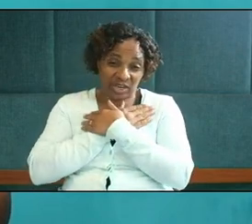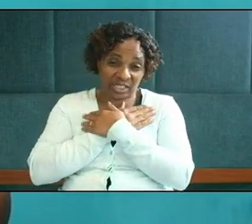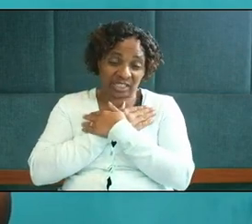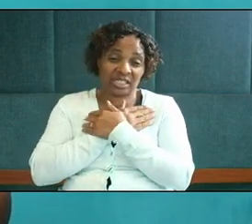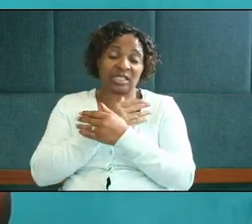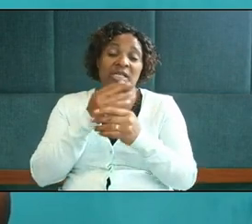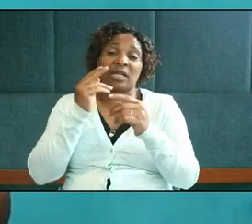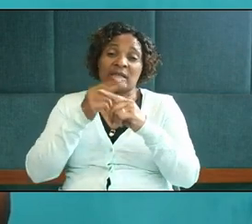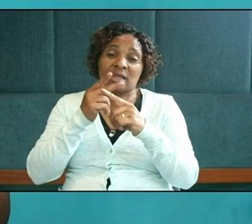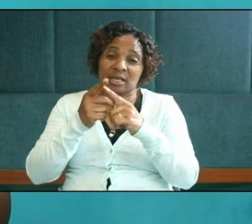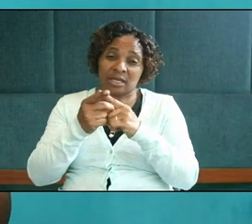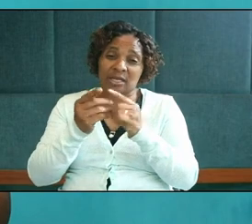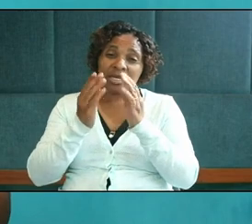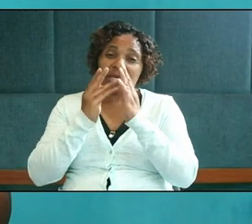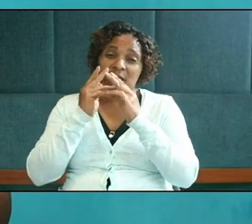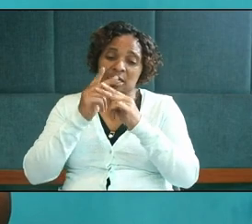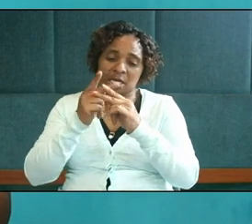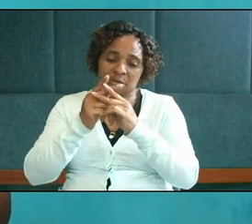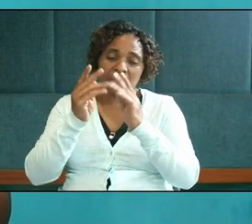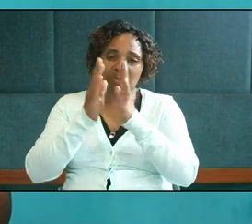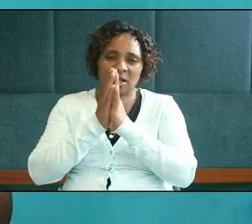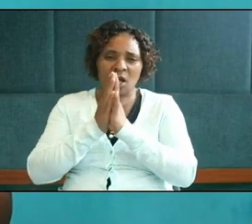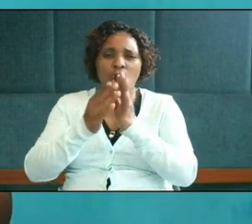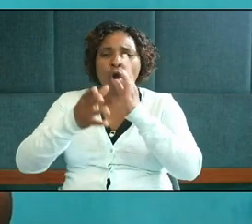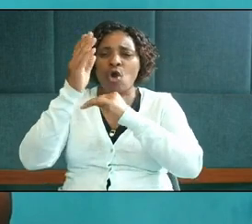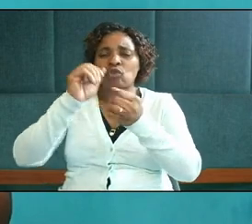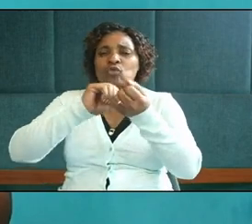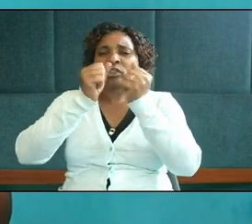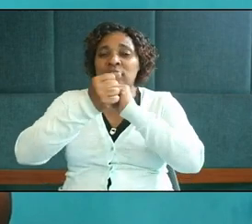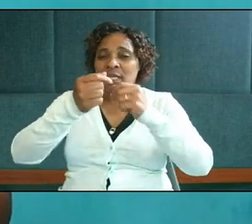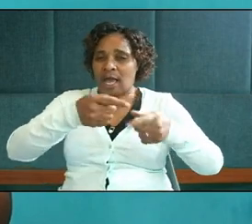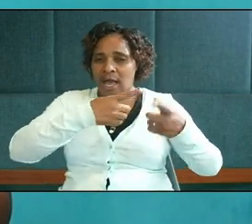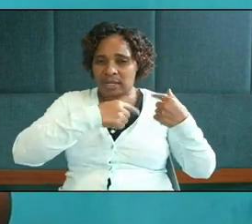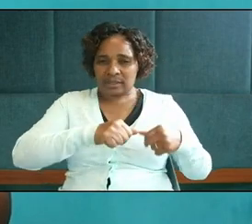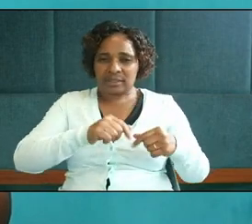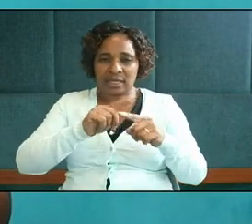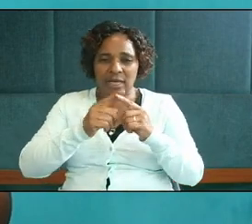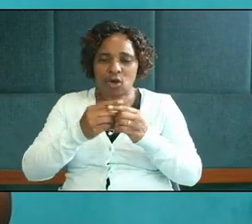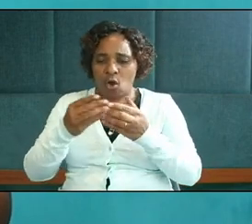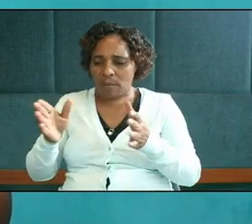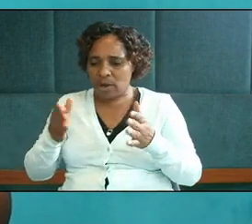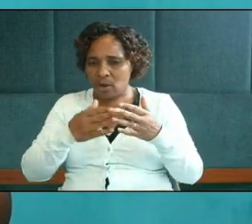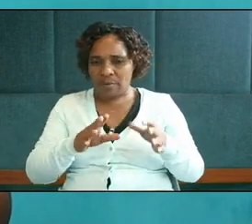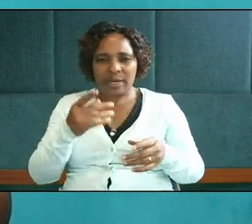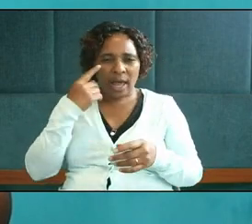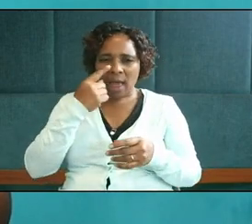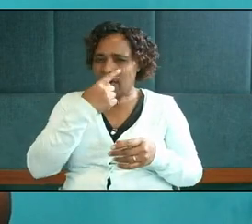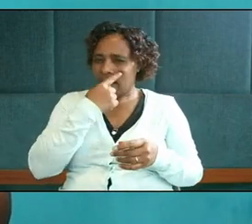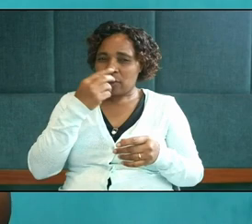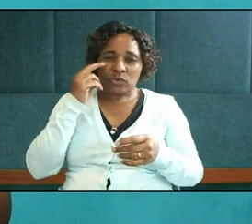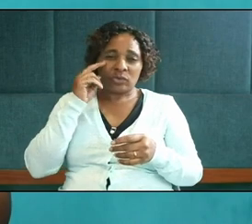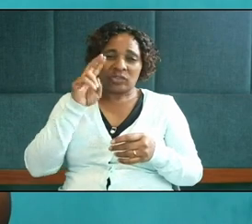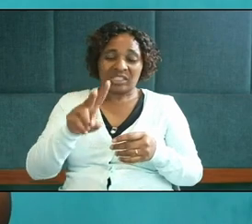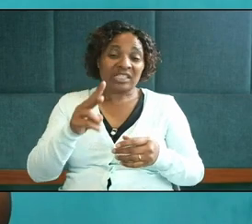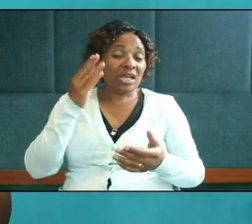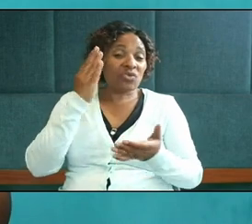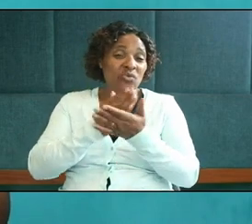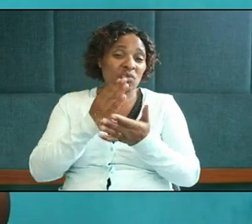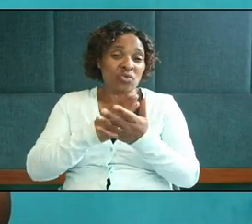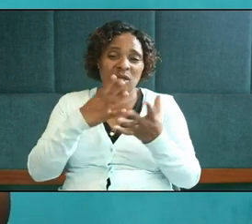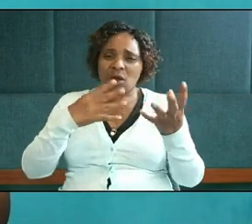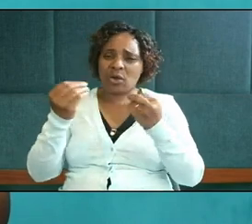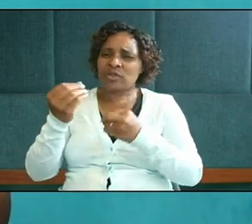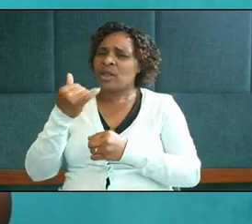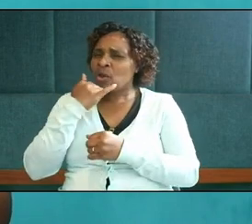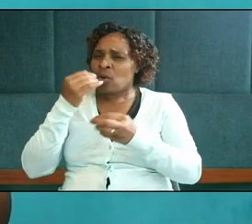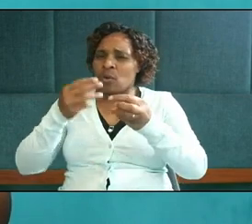always keep them in prayer so that God can change their hearts and open their eyes to see that they're actually going the wrong way and